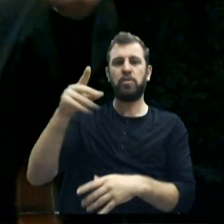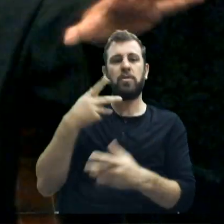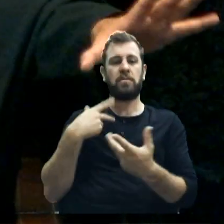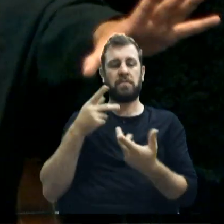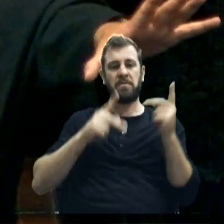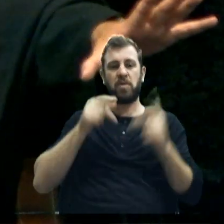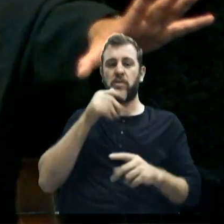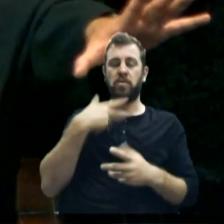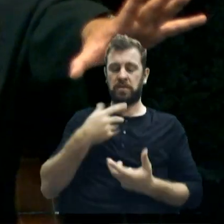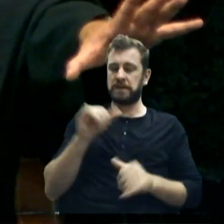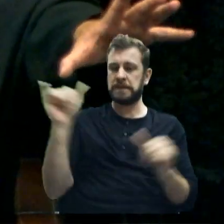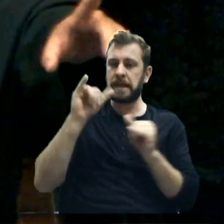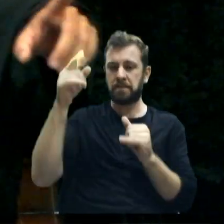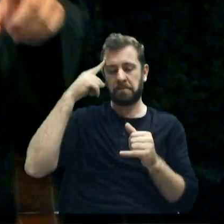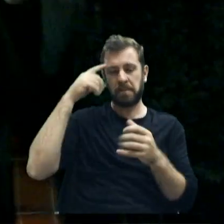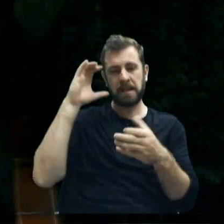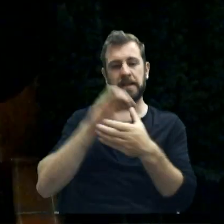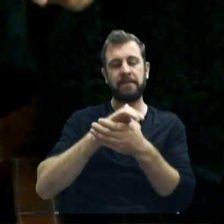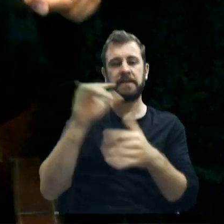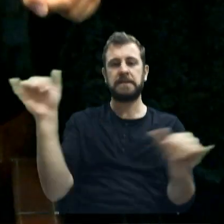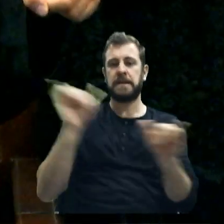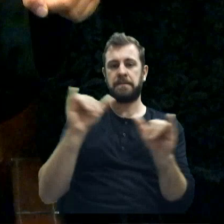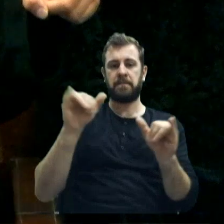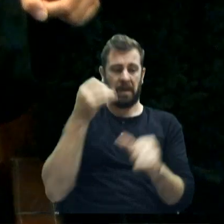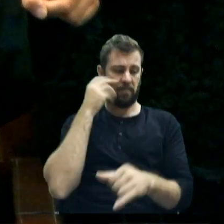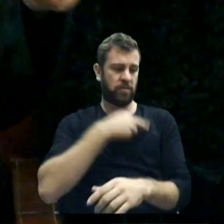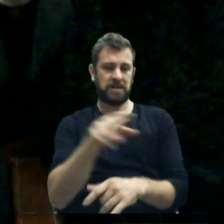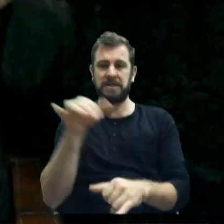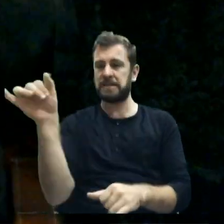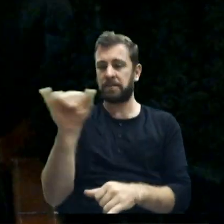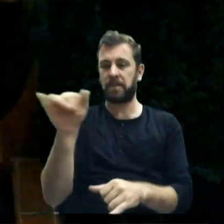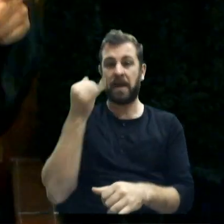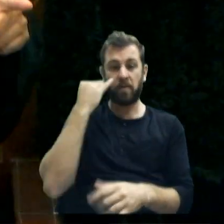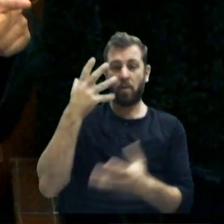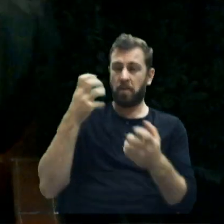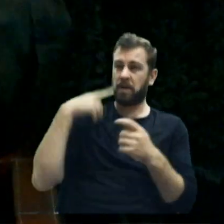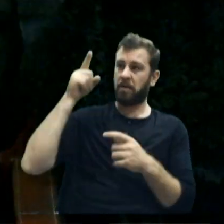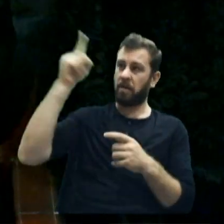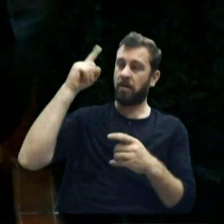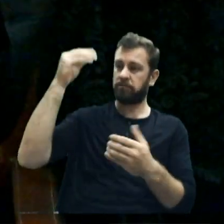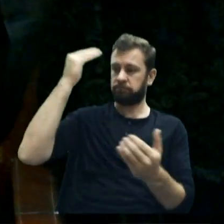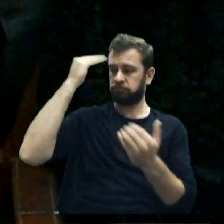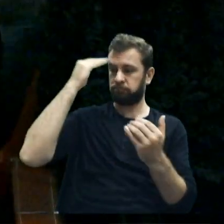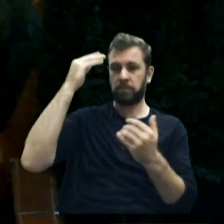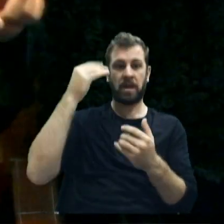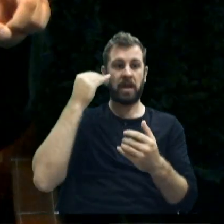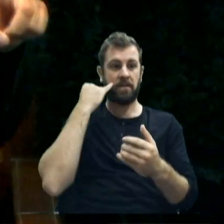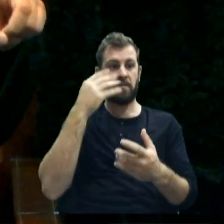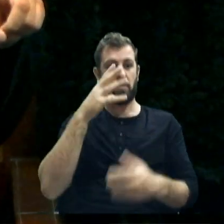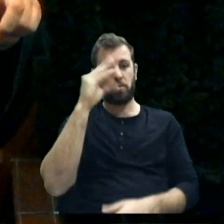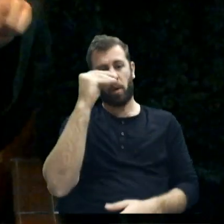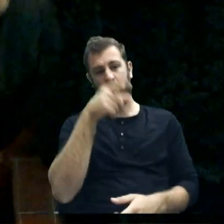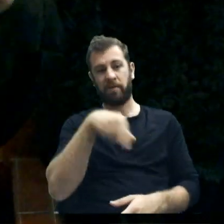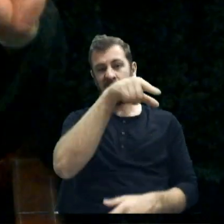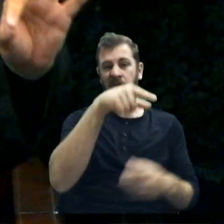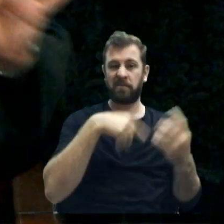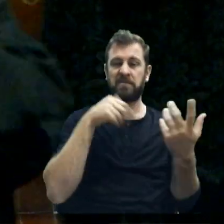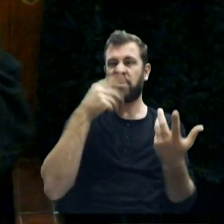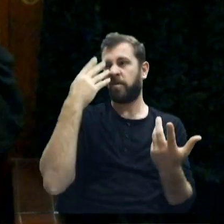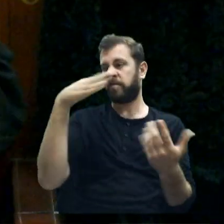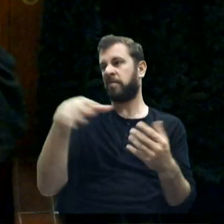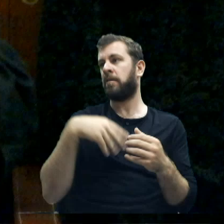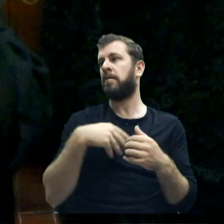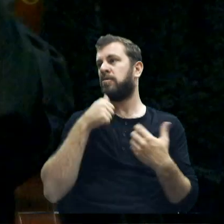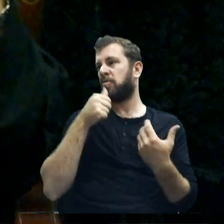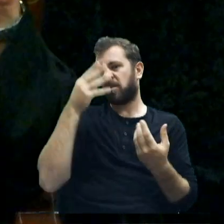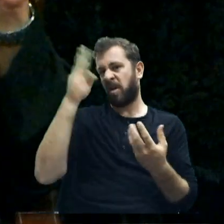same purpose that you do. If you want to be God conscious and your boys around you don't have any inclination towards God, then exit